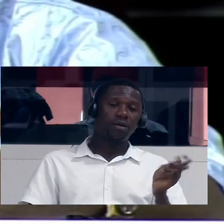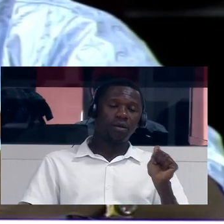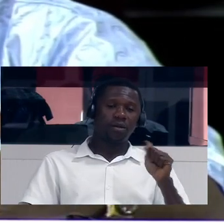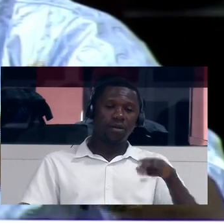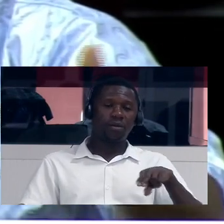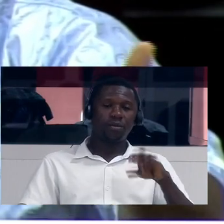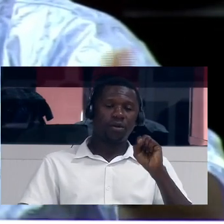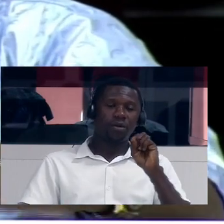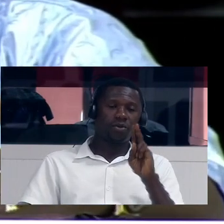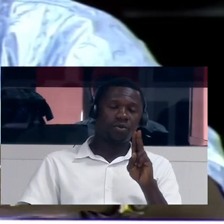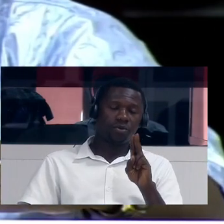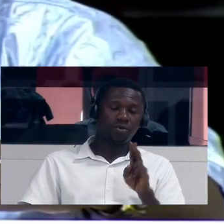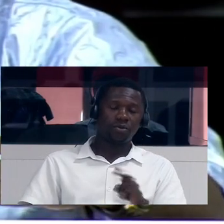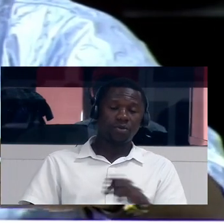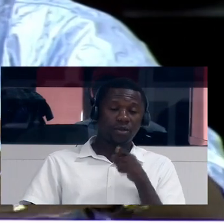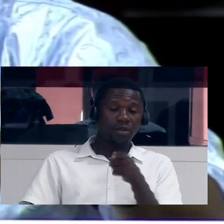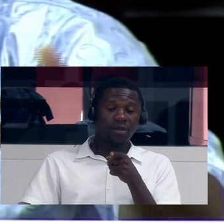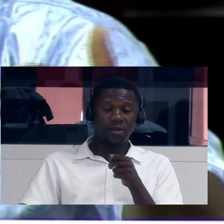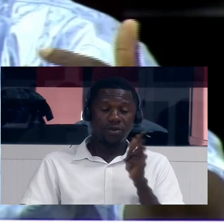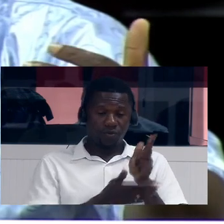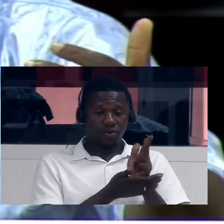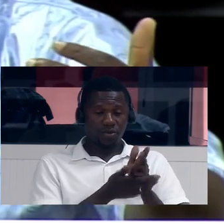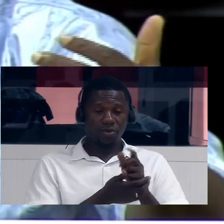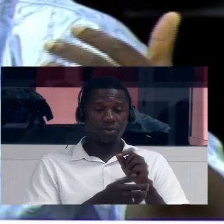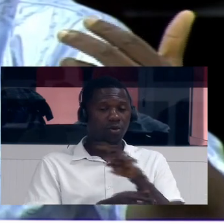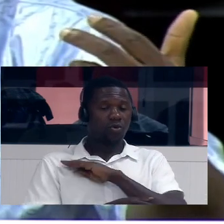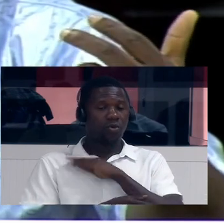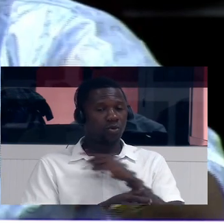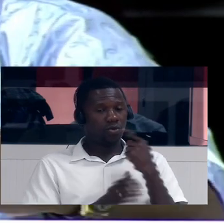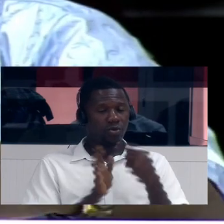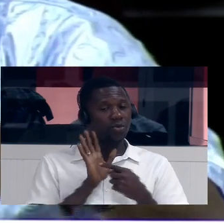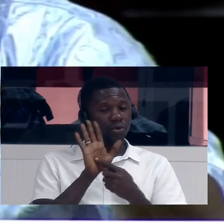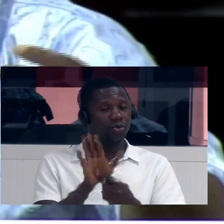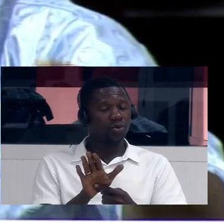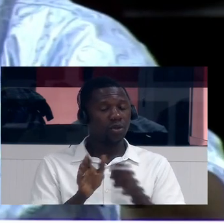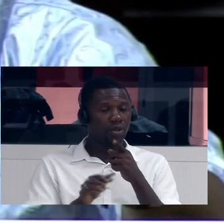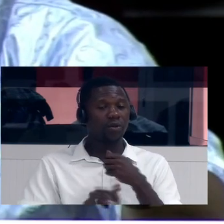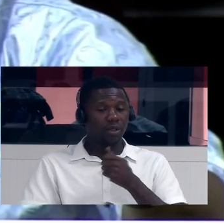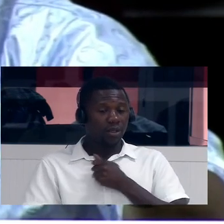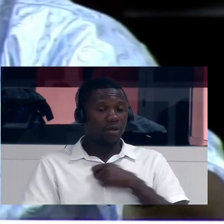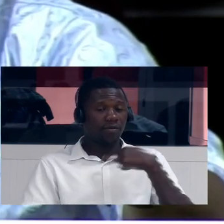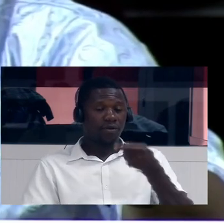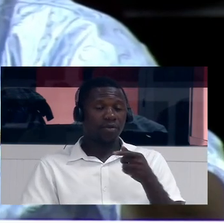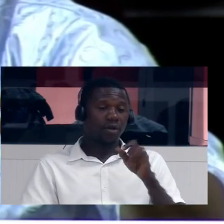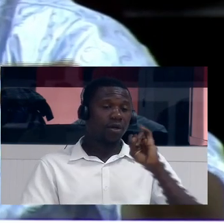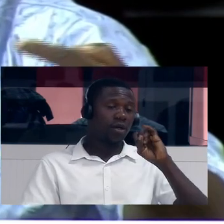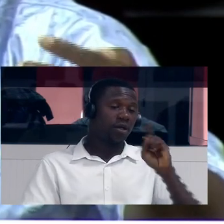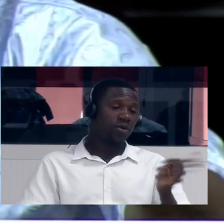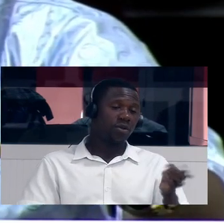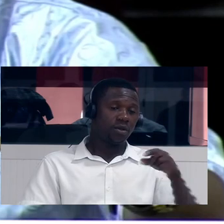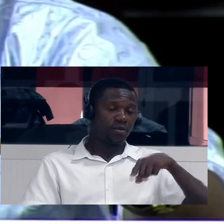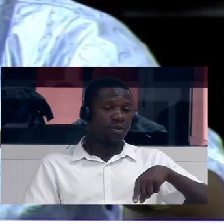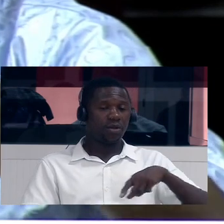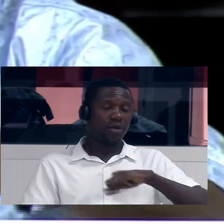this witness also indicated that there were threats from the IGP and from